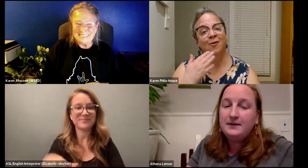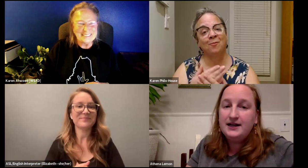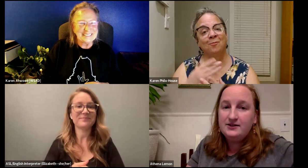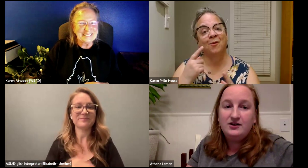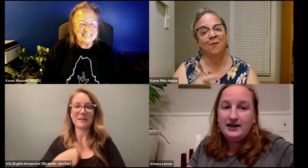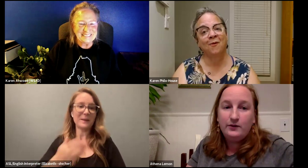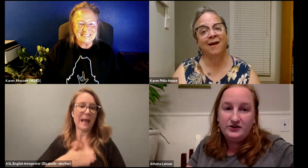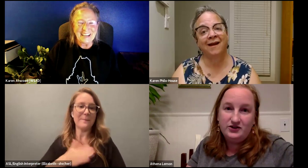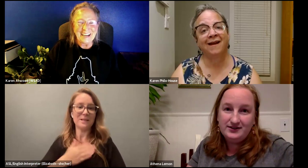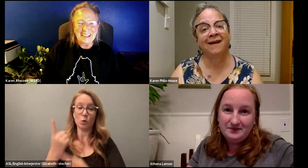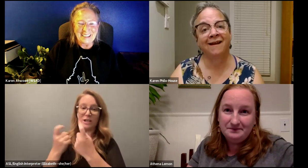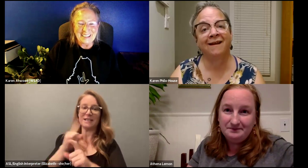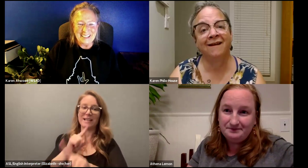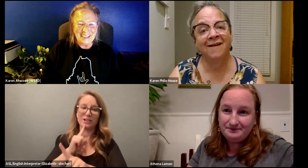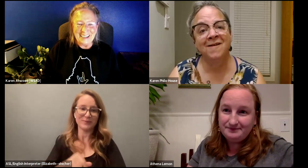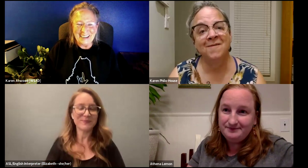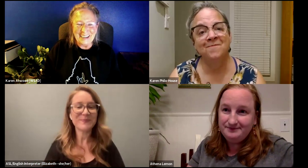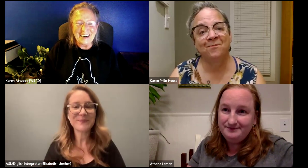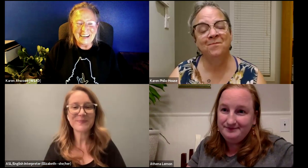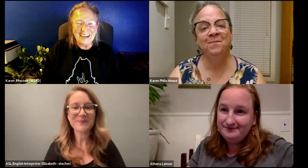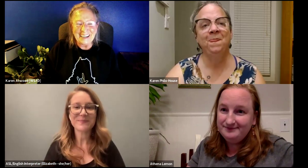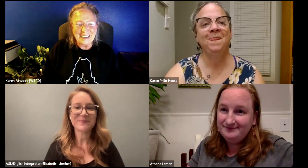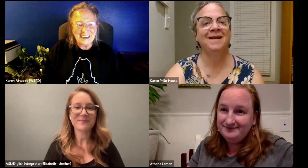And I'm happy to answer any questions.